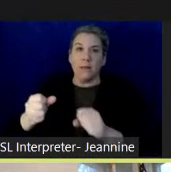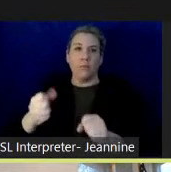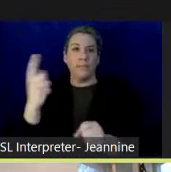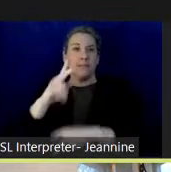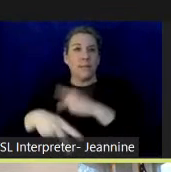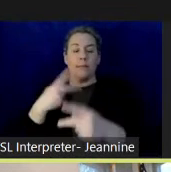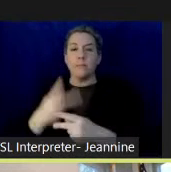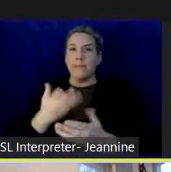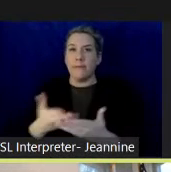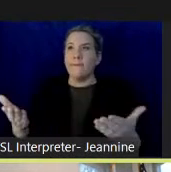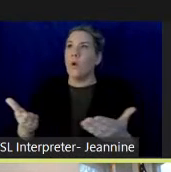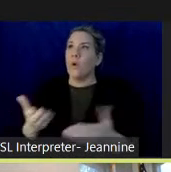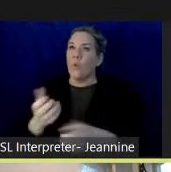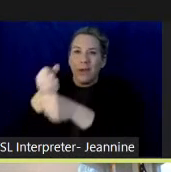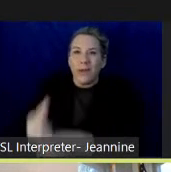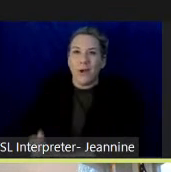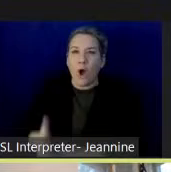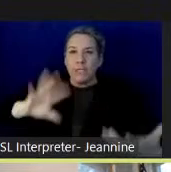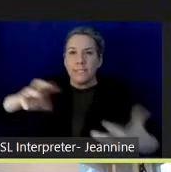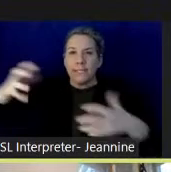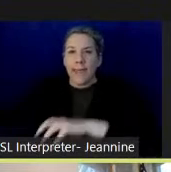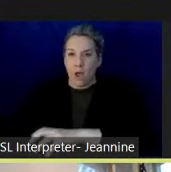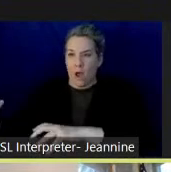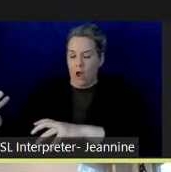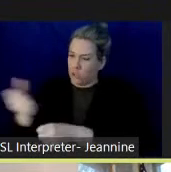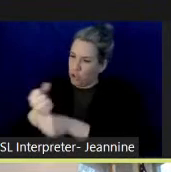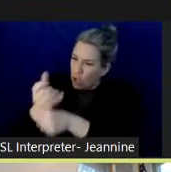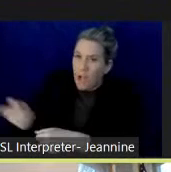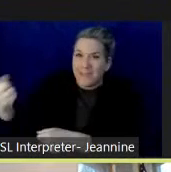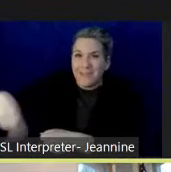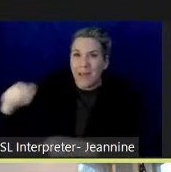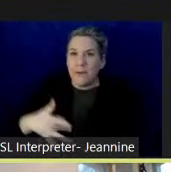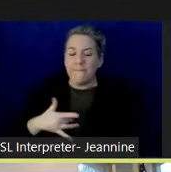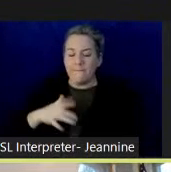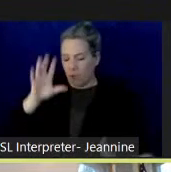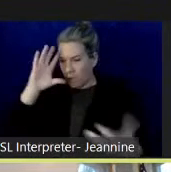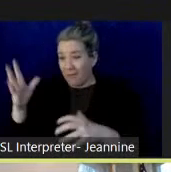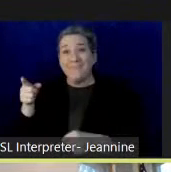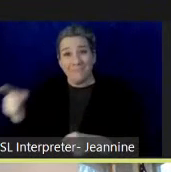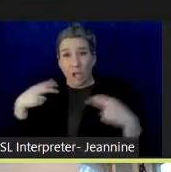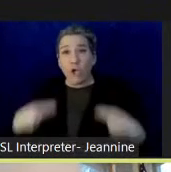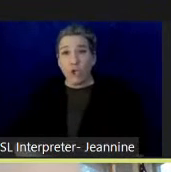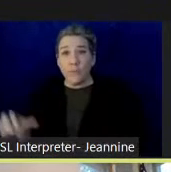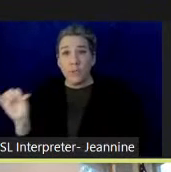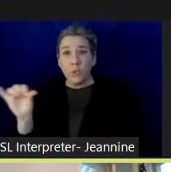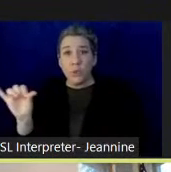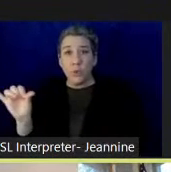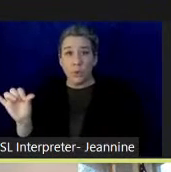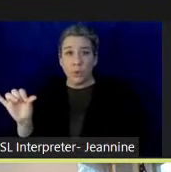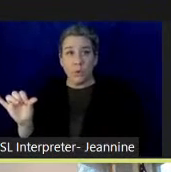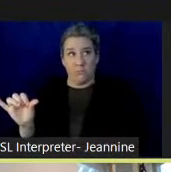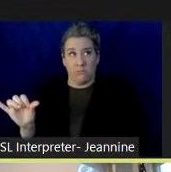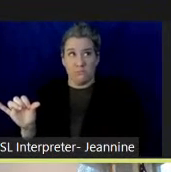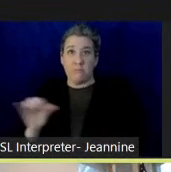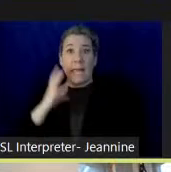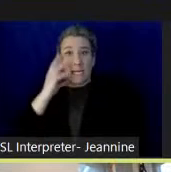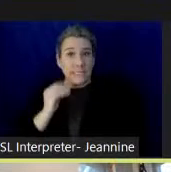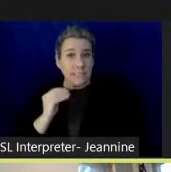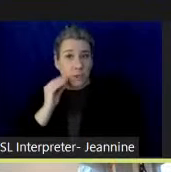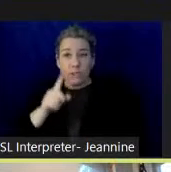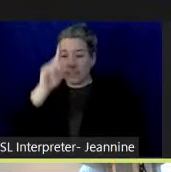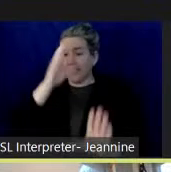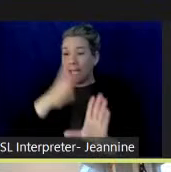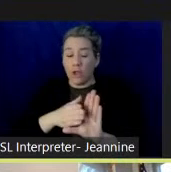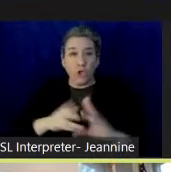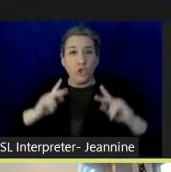that chaos and introduce that friction into their world, because they are human beings too. They're susceptible to all the psychological and physiological